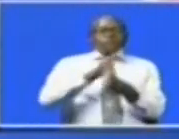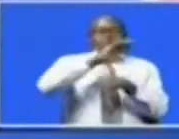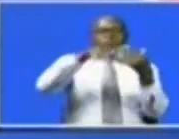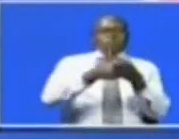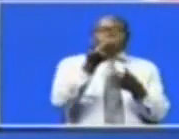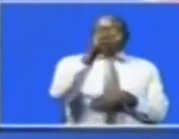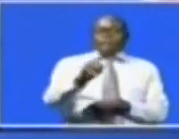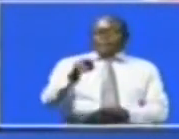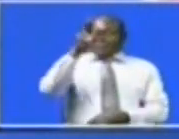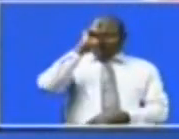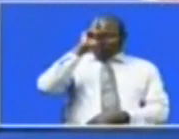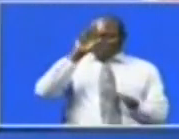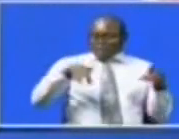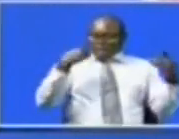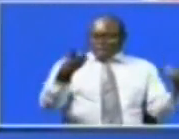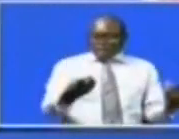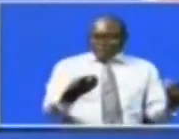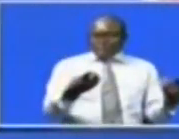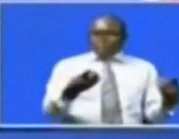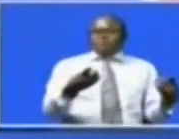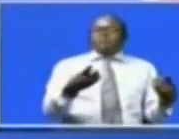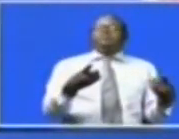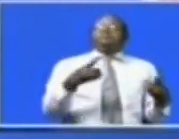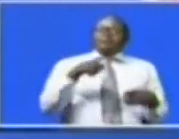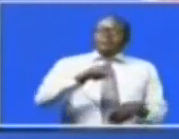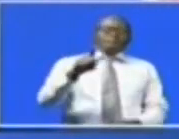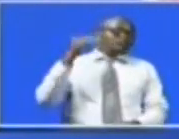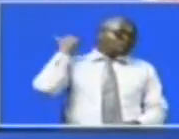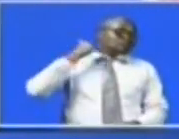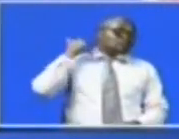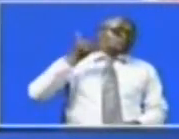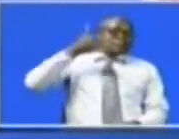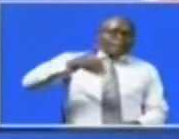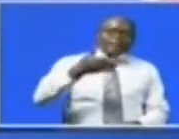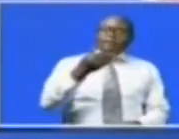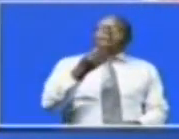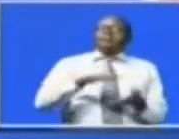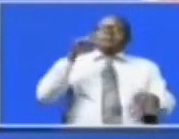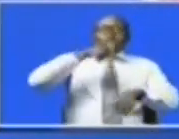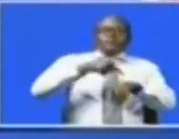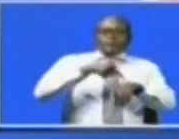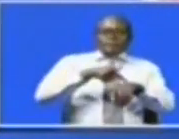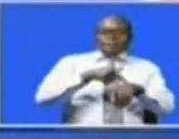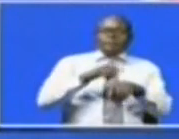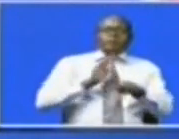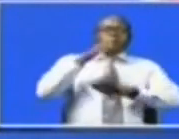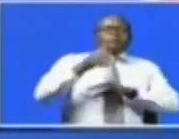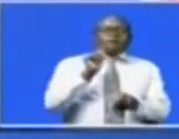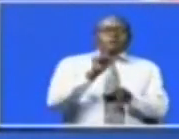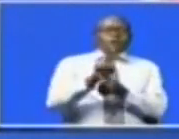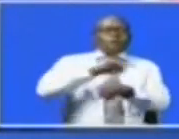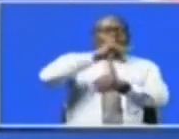them, the criminals were on the run. They were there plenty of time. They were there for more than 12